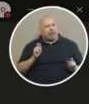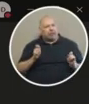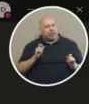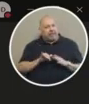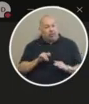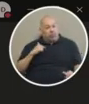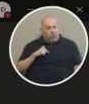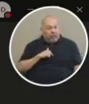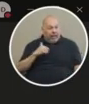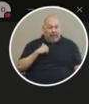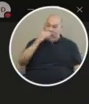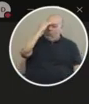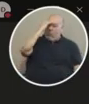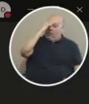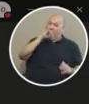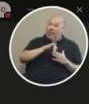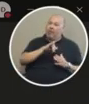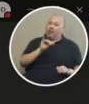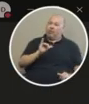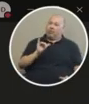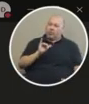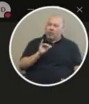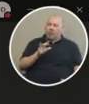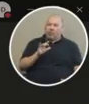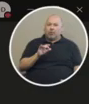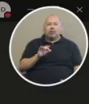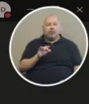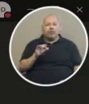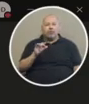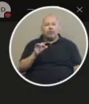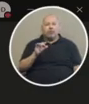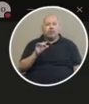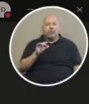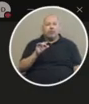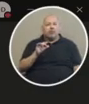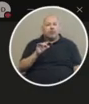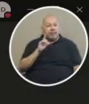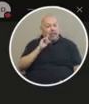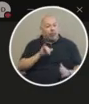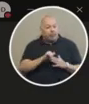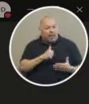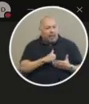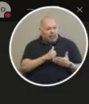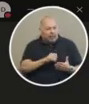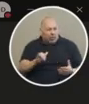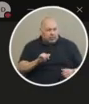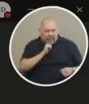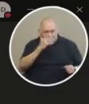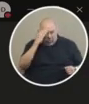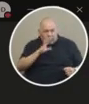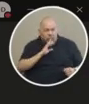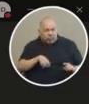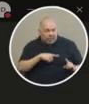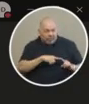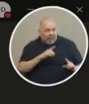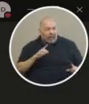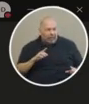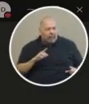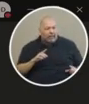we have awareness of it as well, I think would be helpful. I don't know if we're talking about either